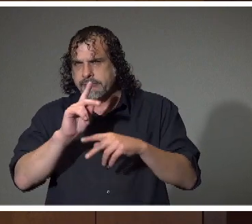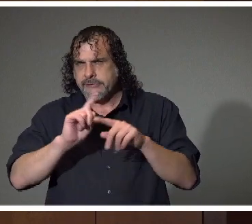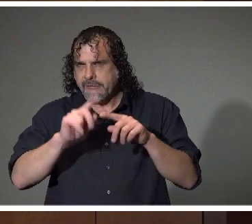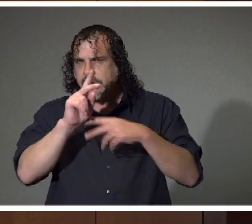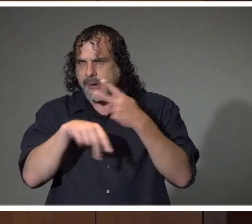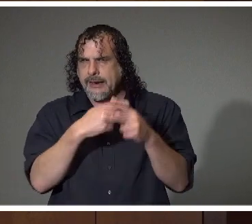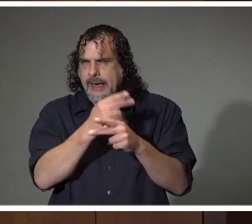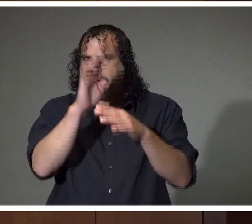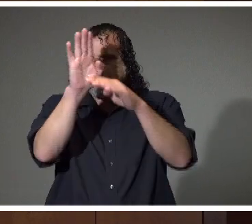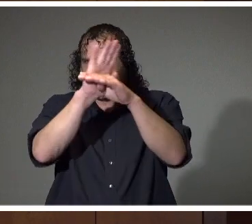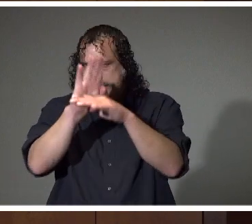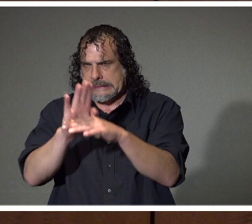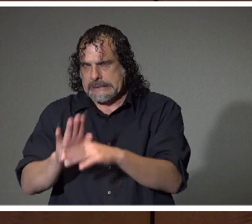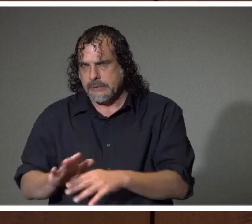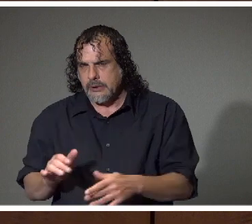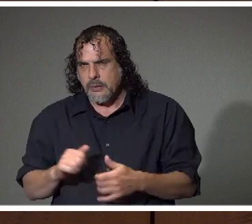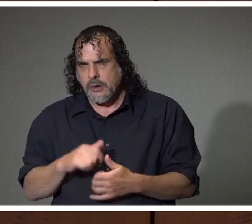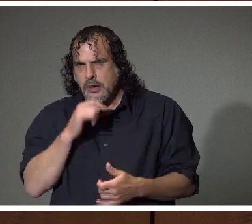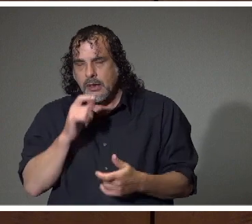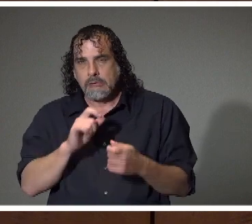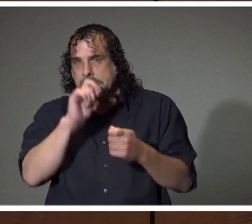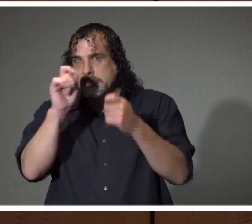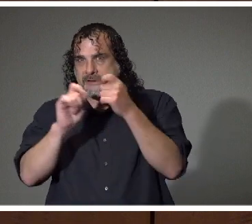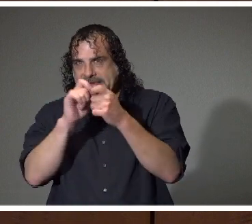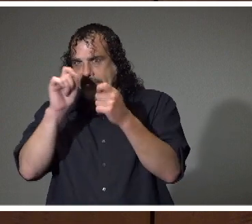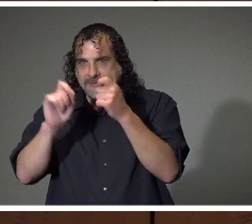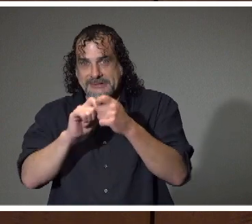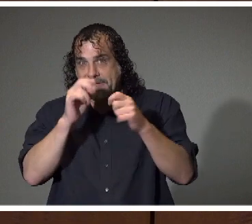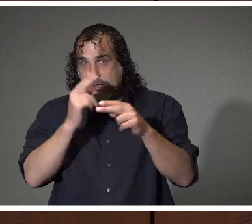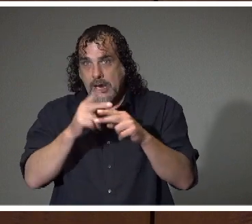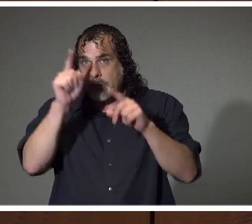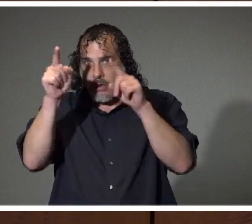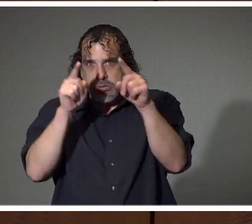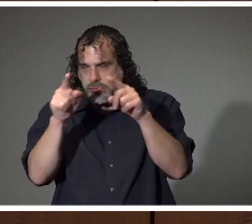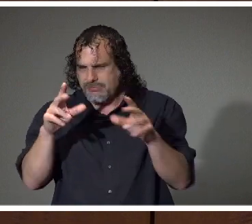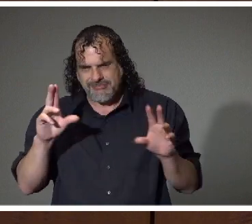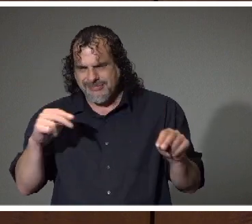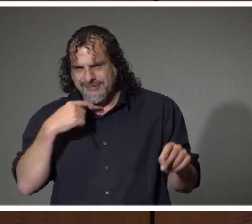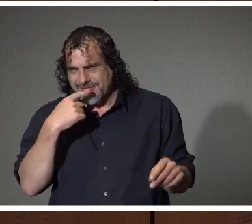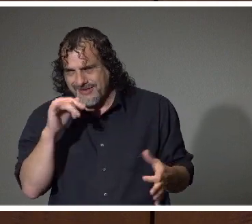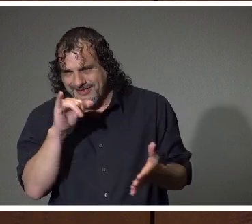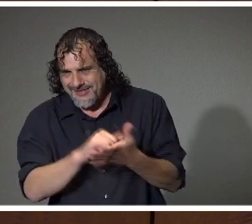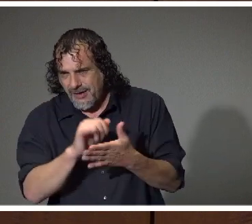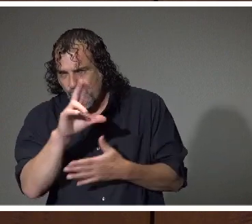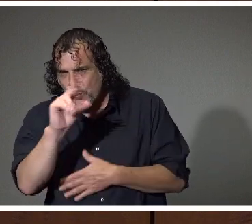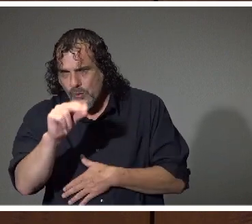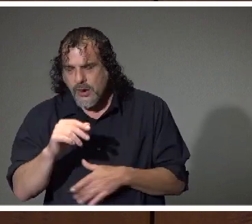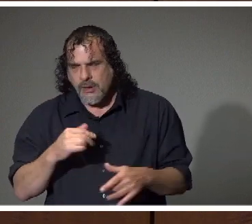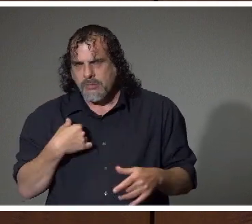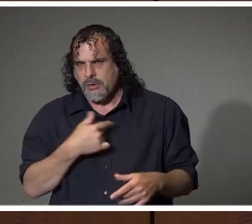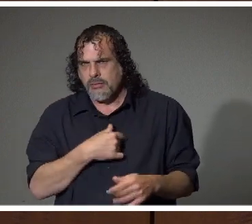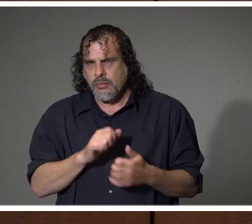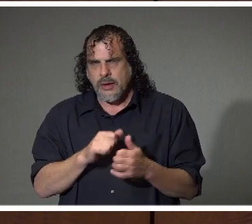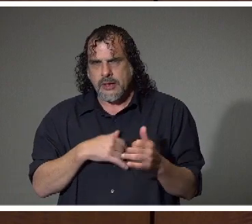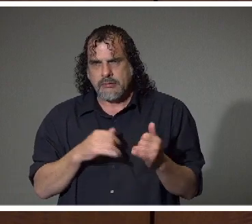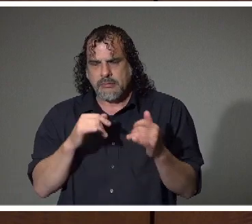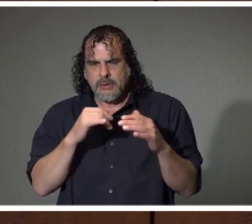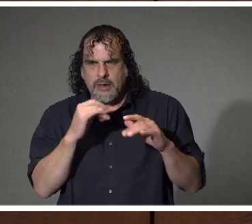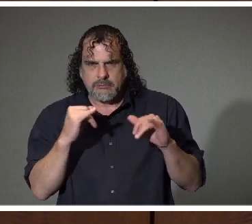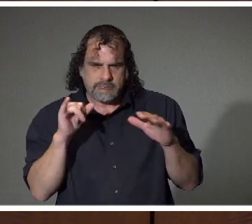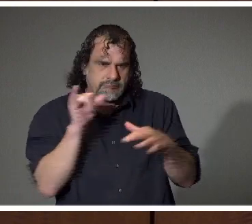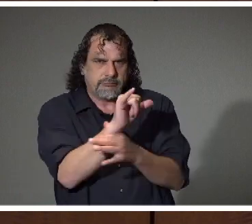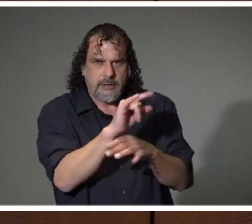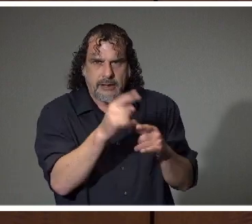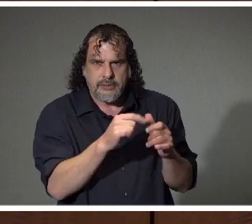businesses. Certainly we're not going to single out any specific business, but we do, we do isolation quarantine